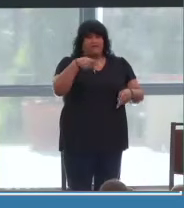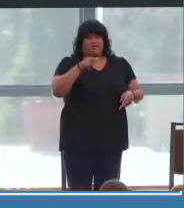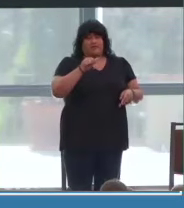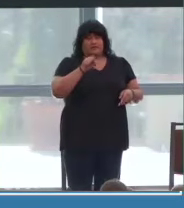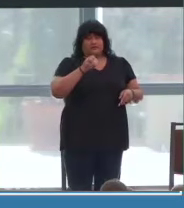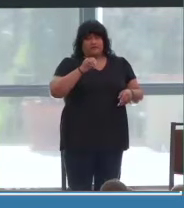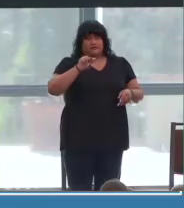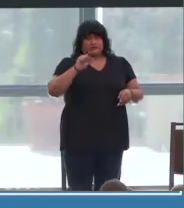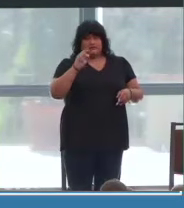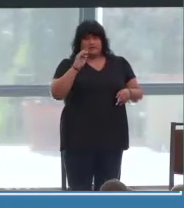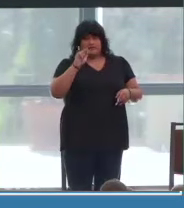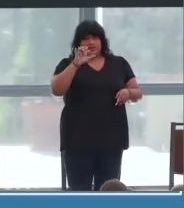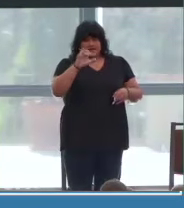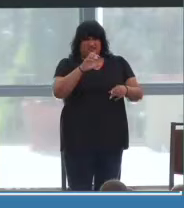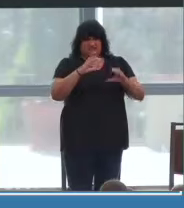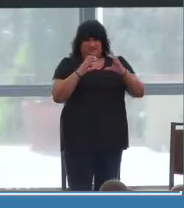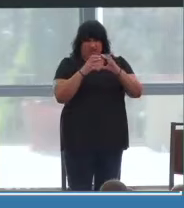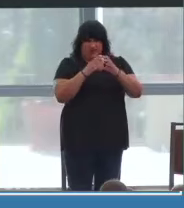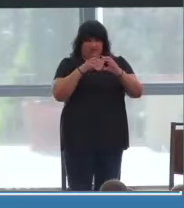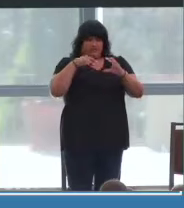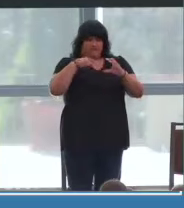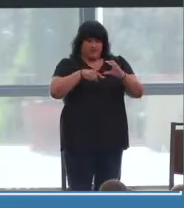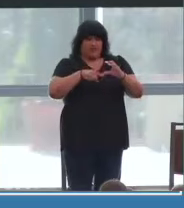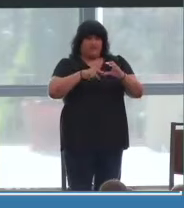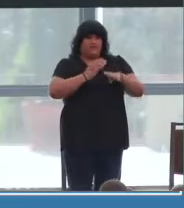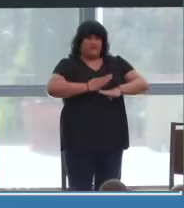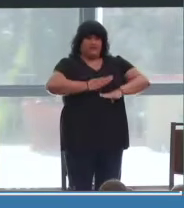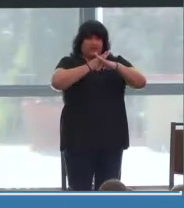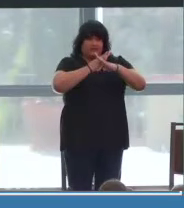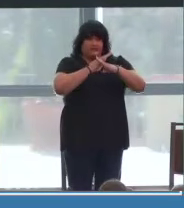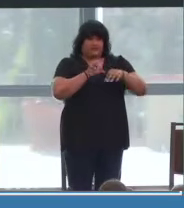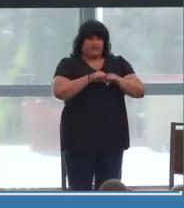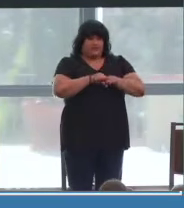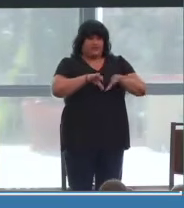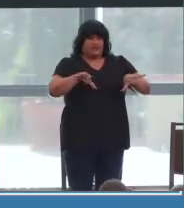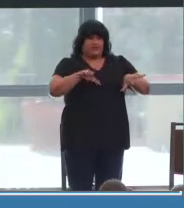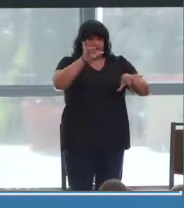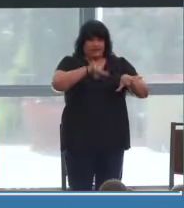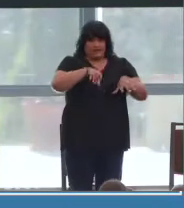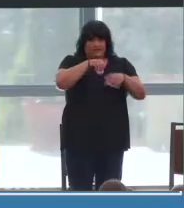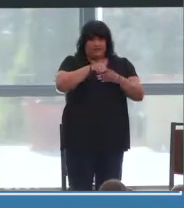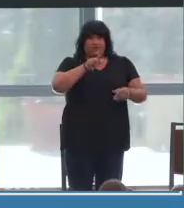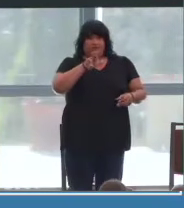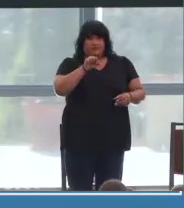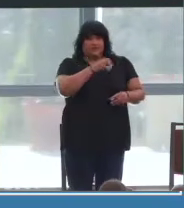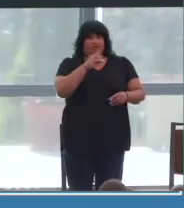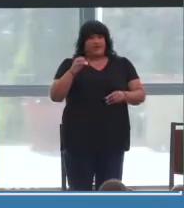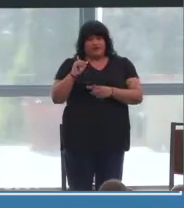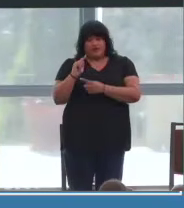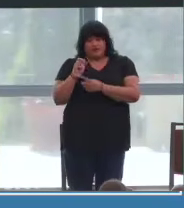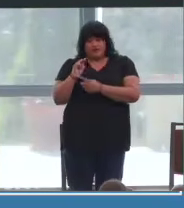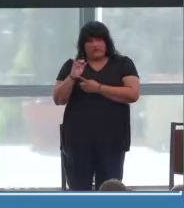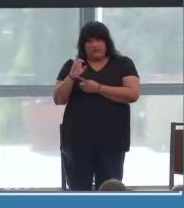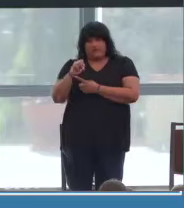plasmacytic dendritic cells that promote the release of interleukins that promote the release of interferon. And also